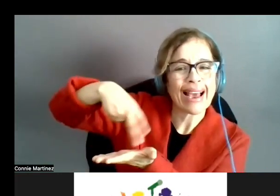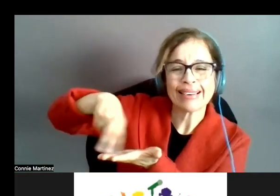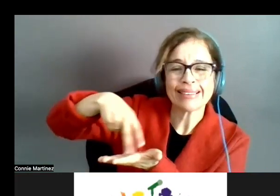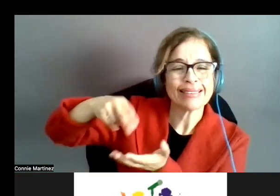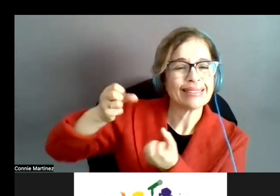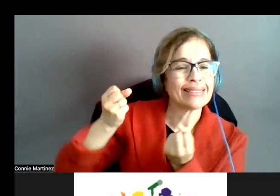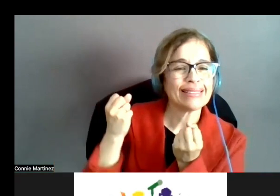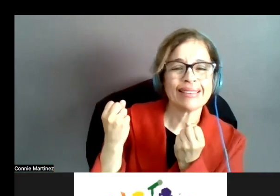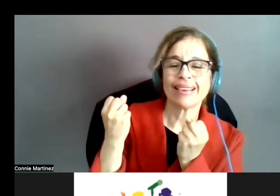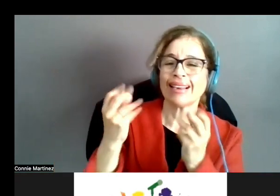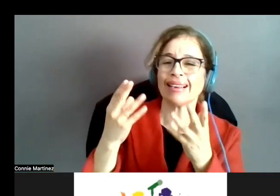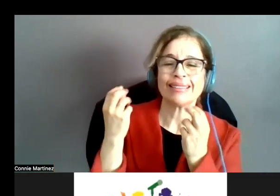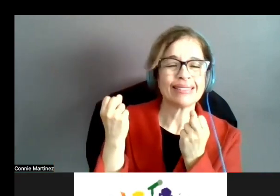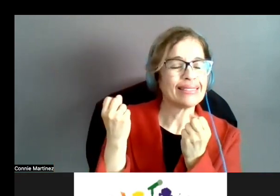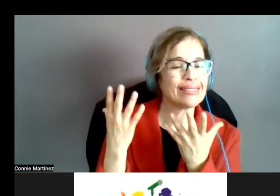lot of